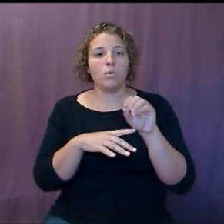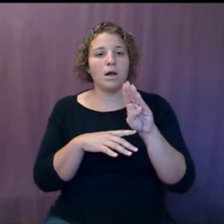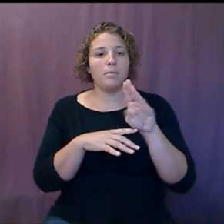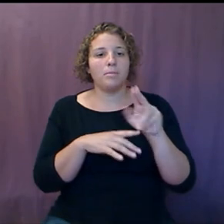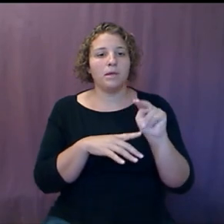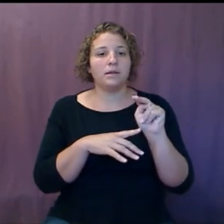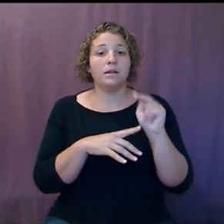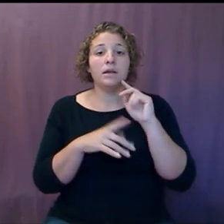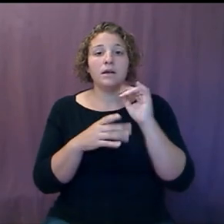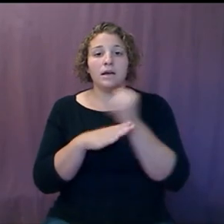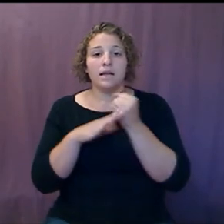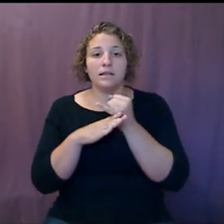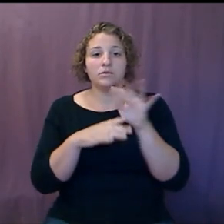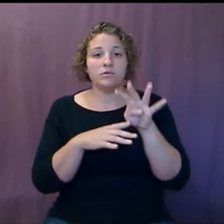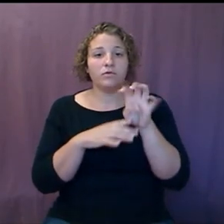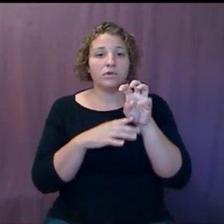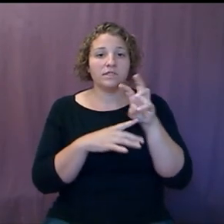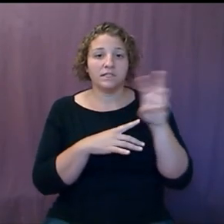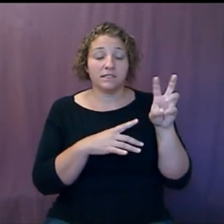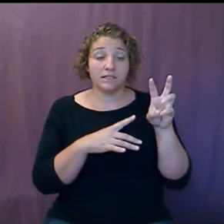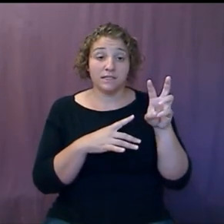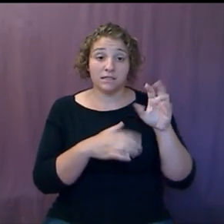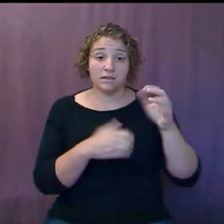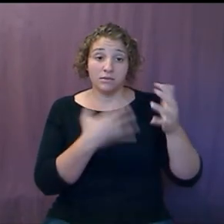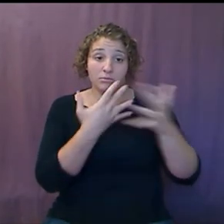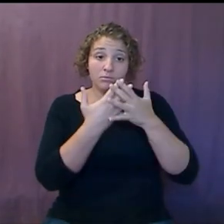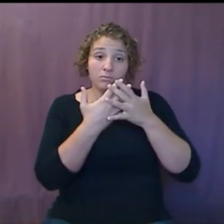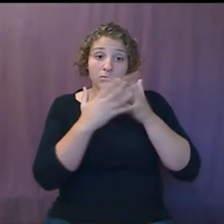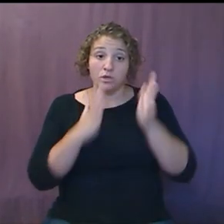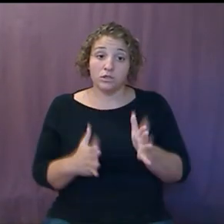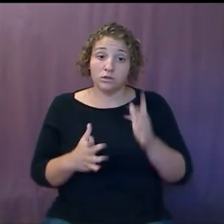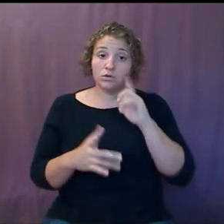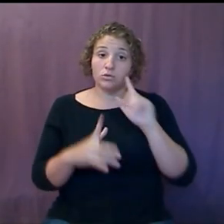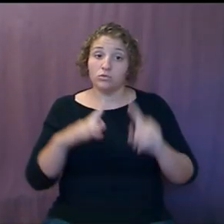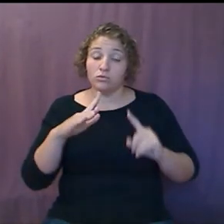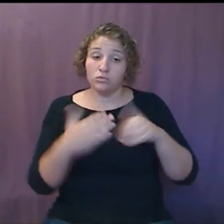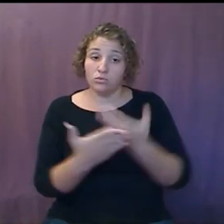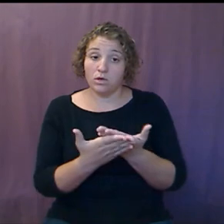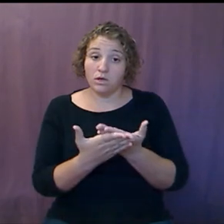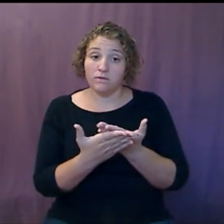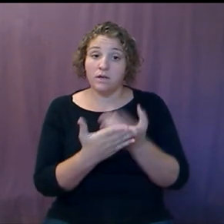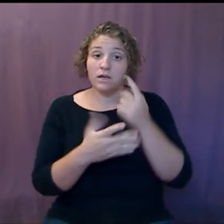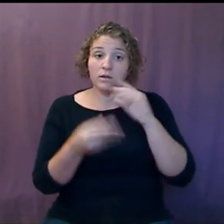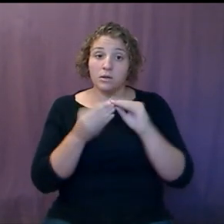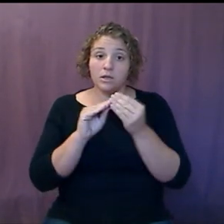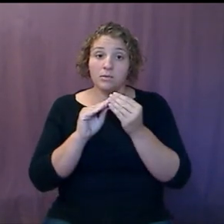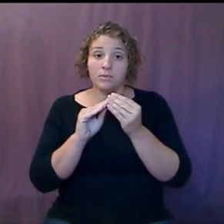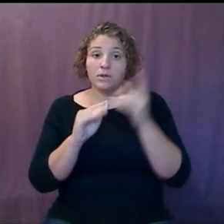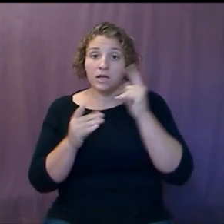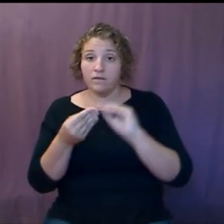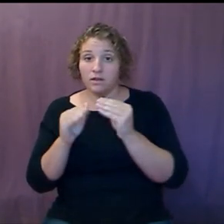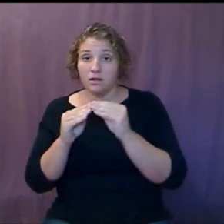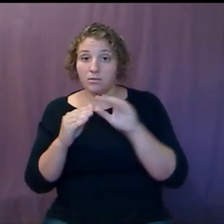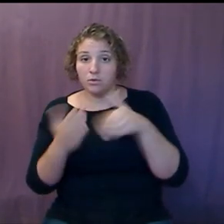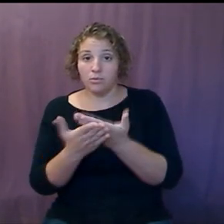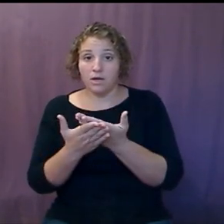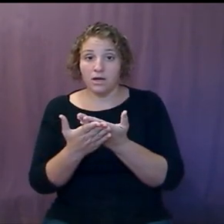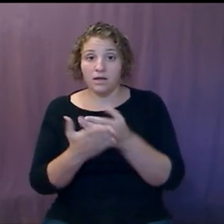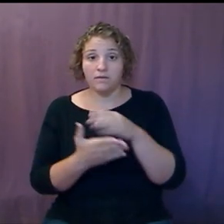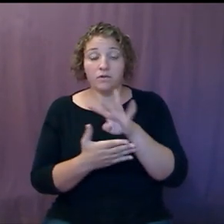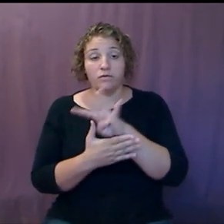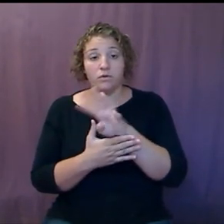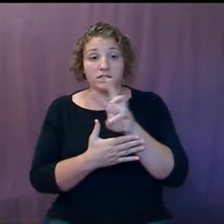466 prisoner to arrive that year the way that they numbered prisoners in the prison was to take the prisoners number 466 in the